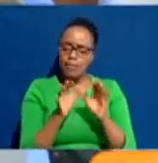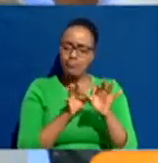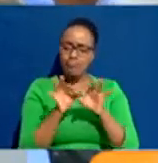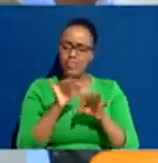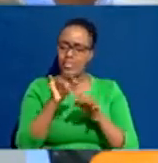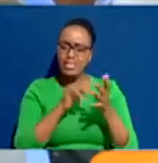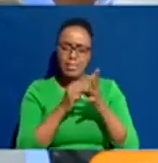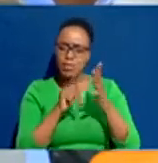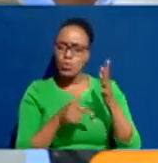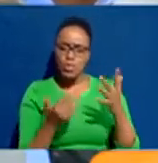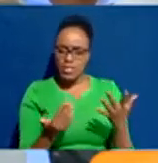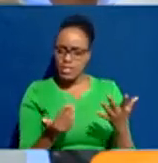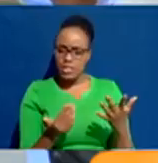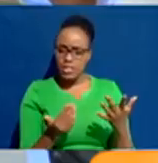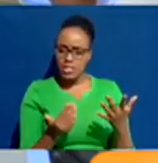meant.